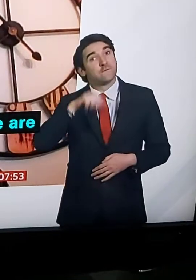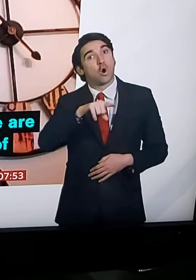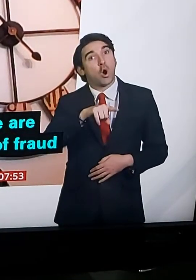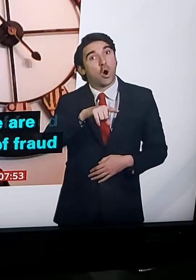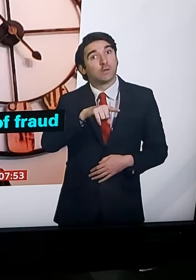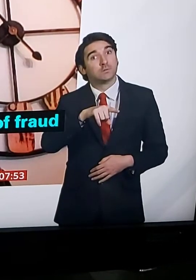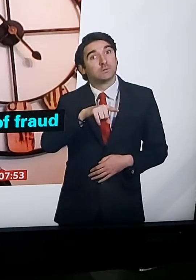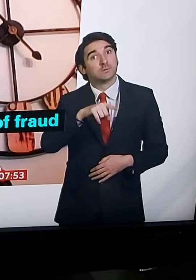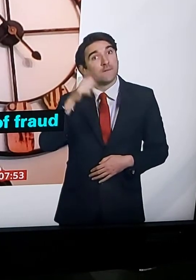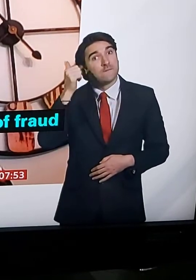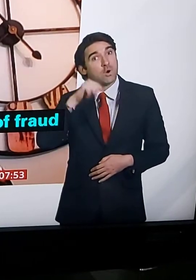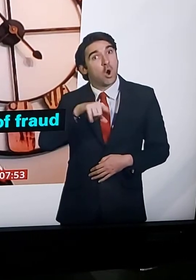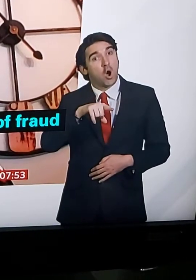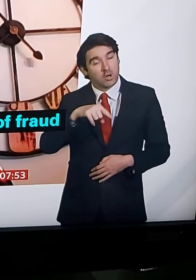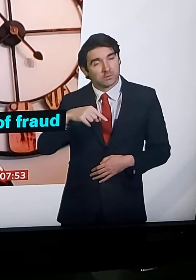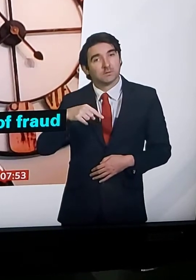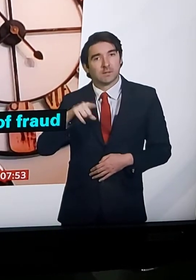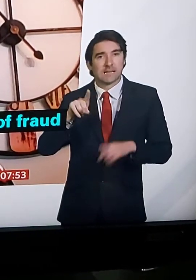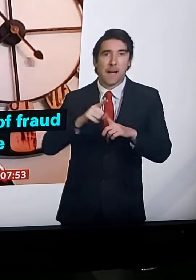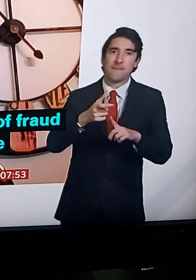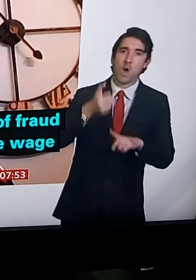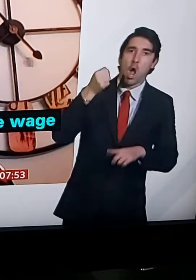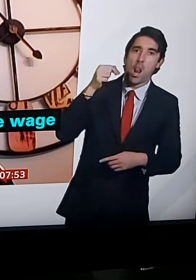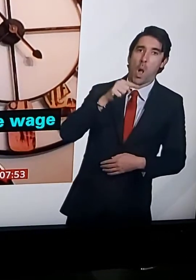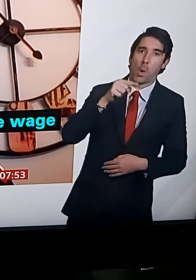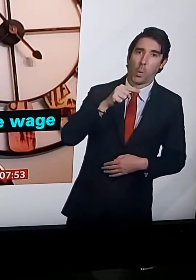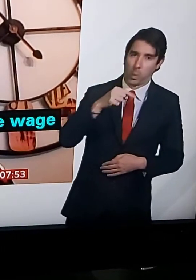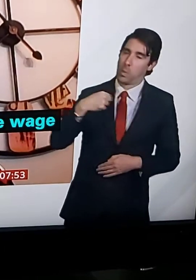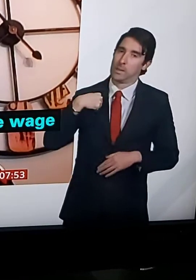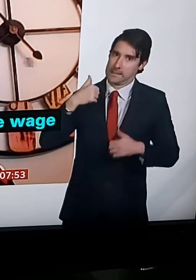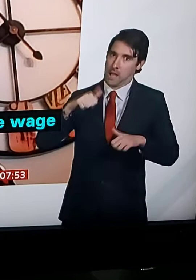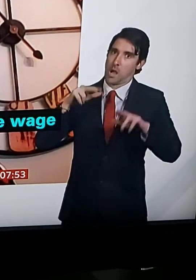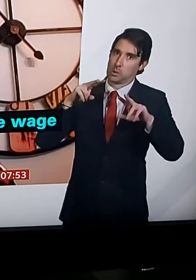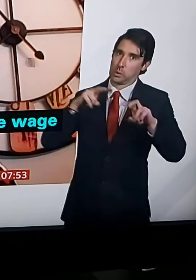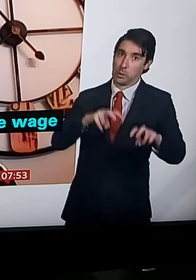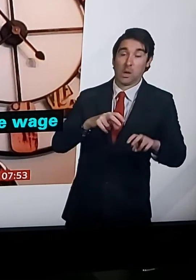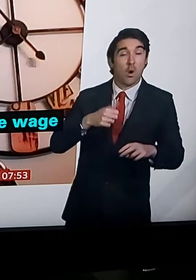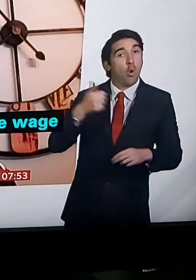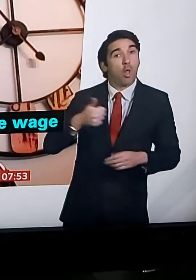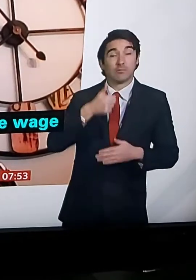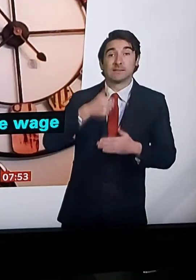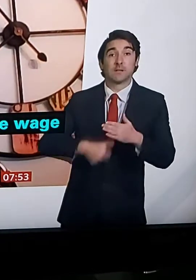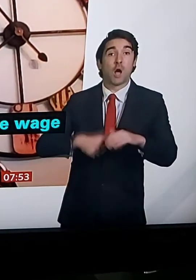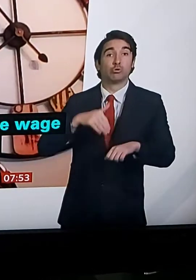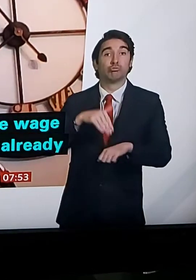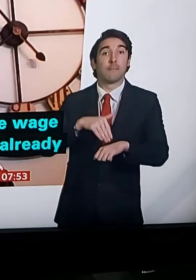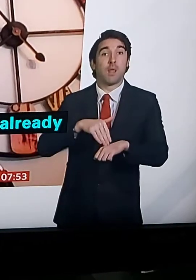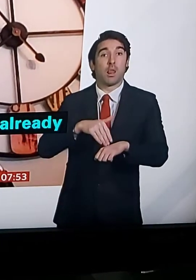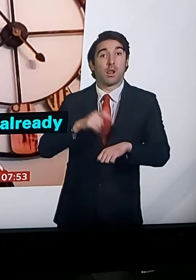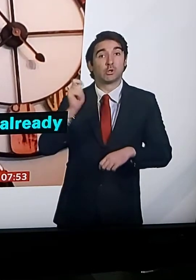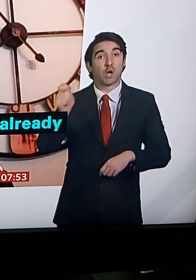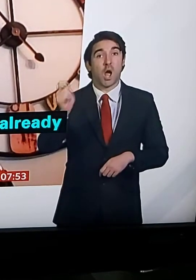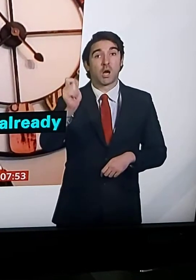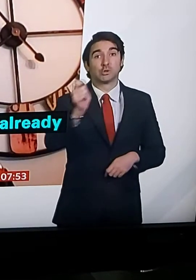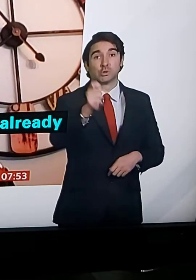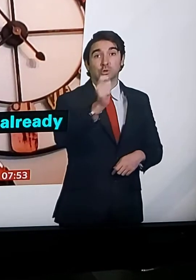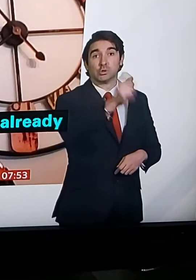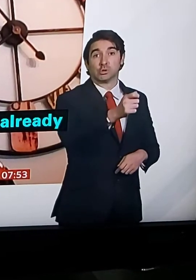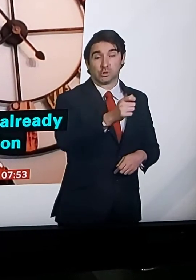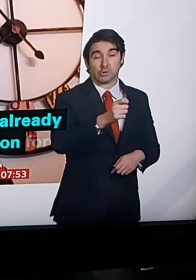On the wage retention scheme, we have already started taking criminal action for people who we know are